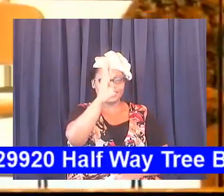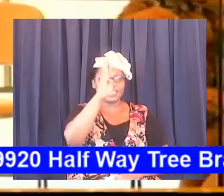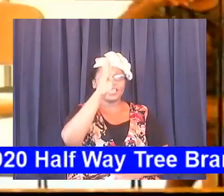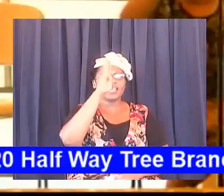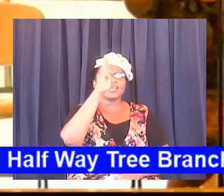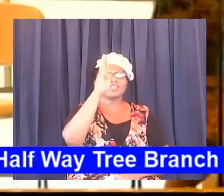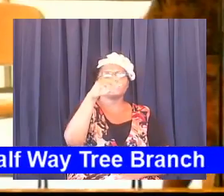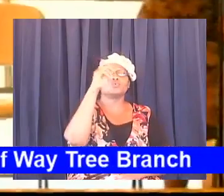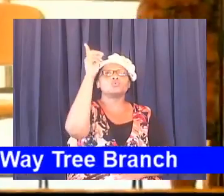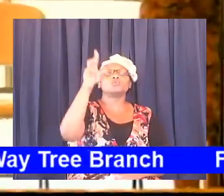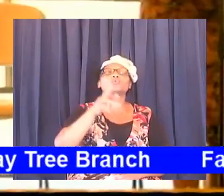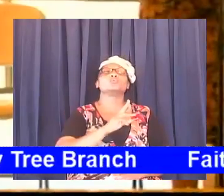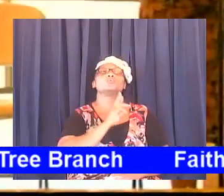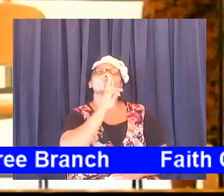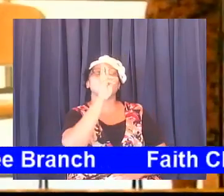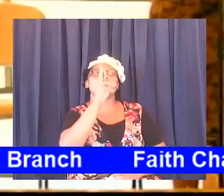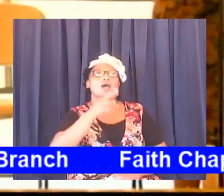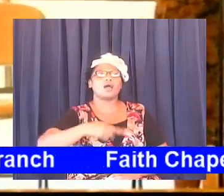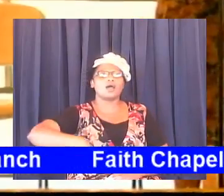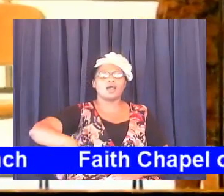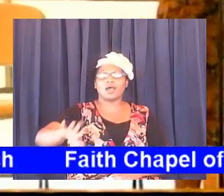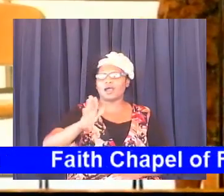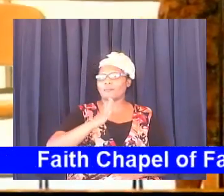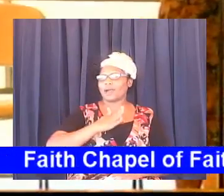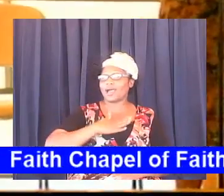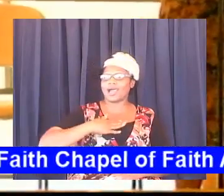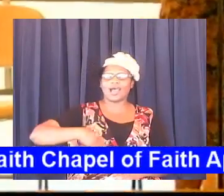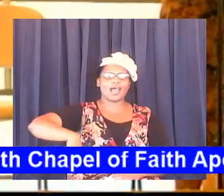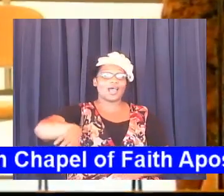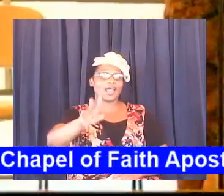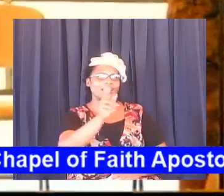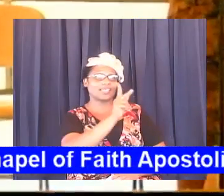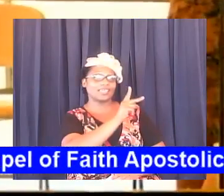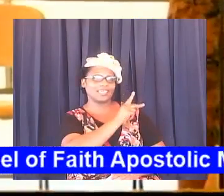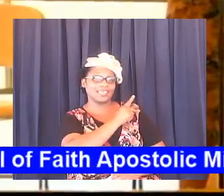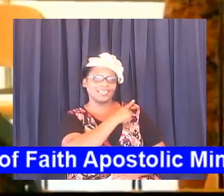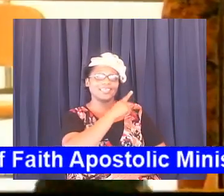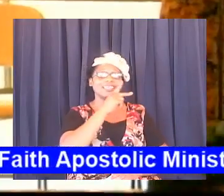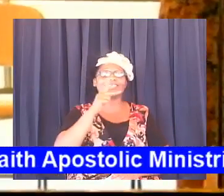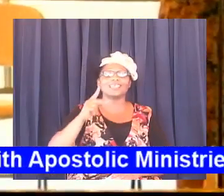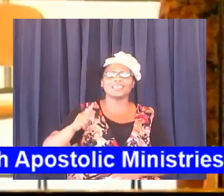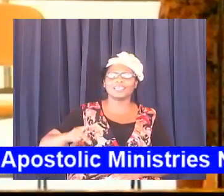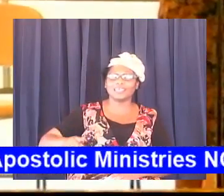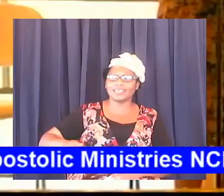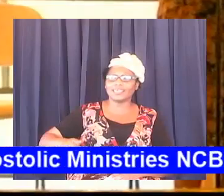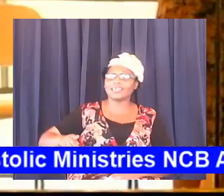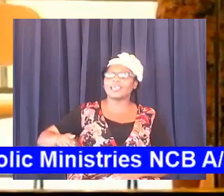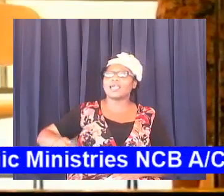You are my king.